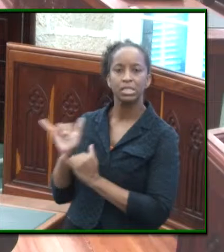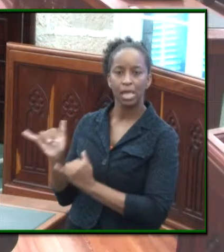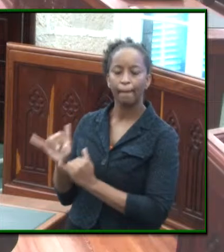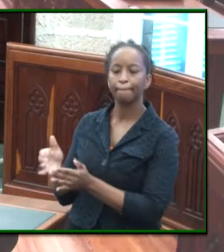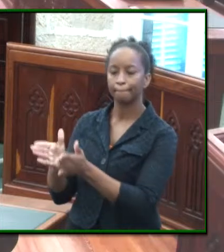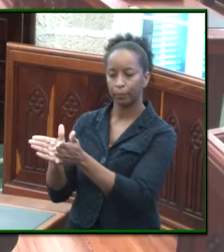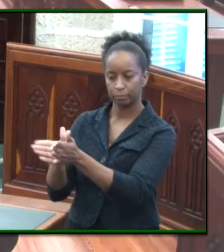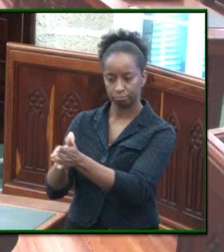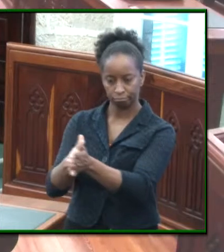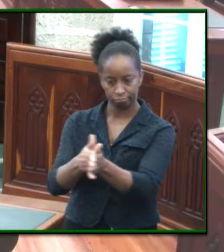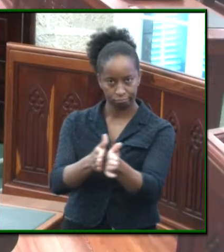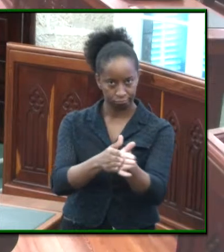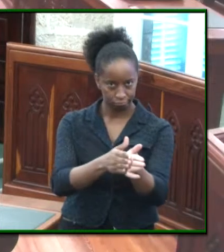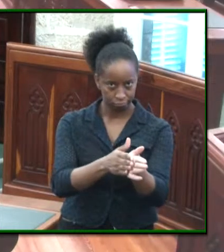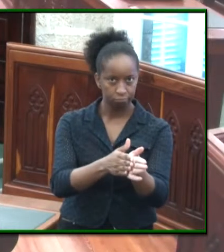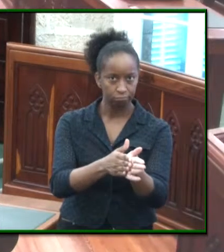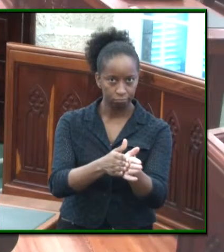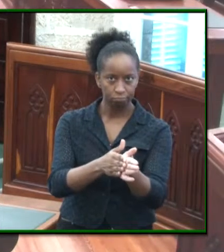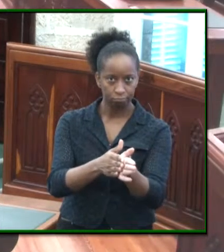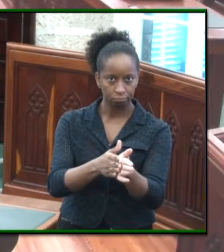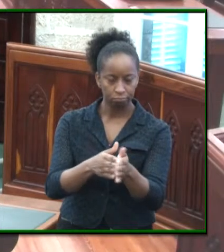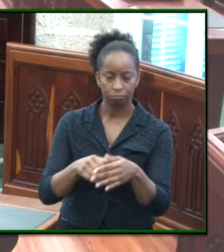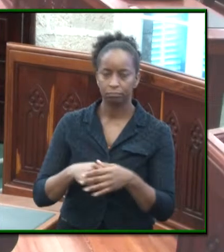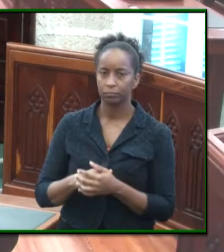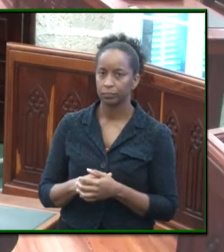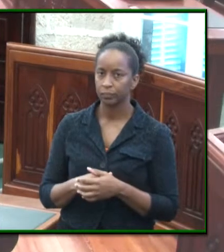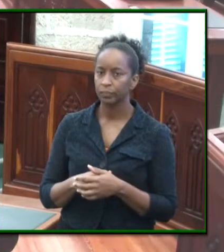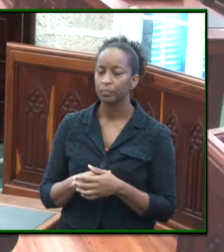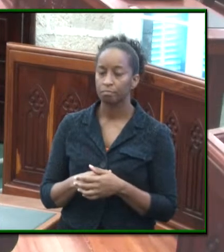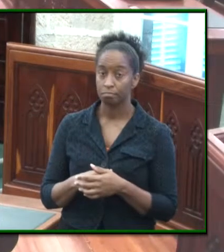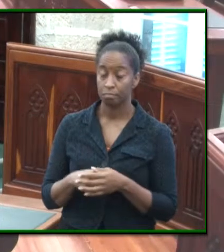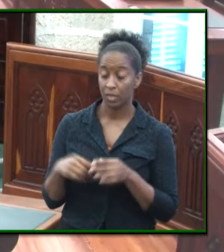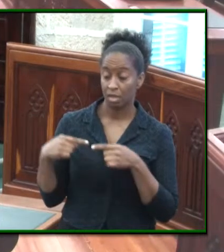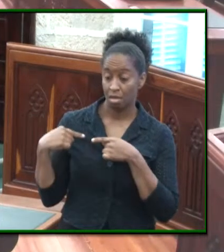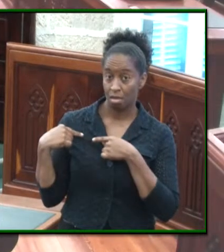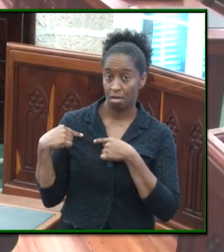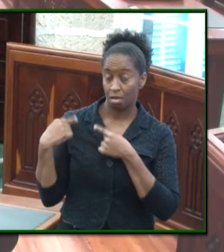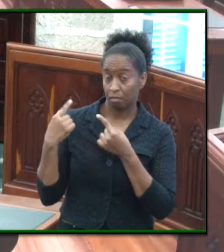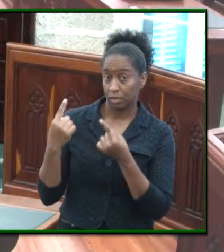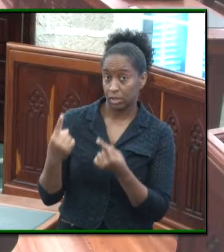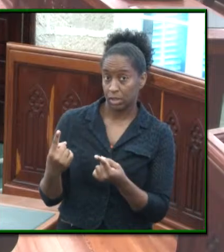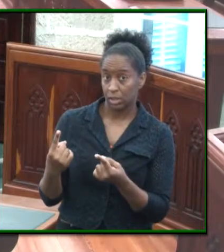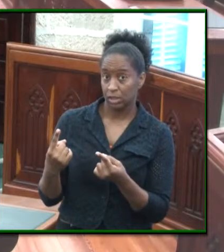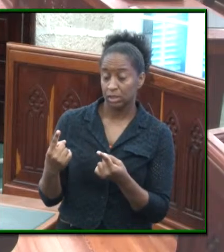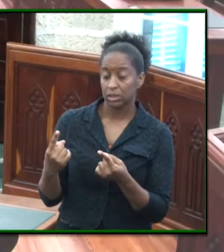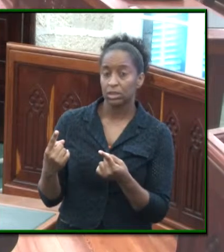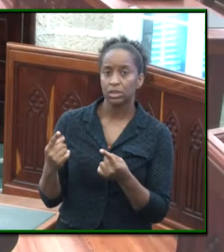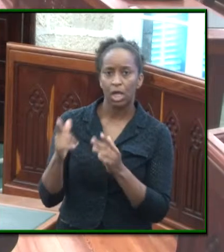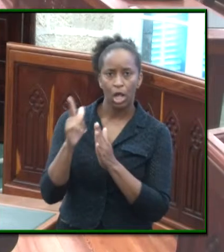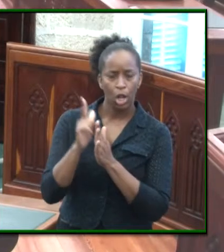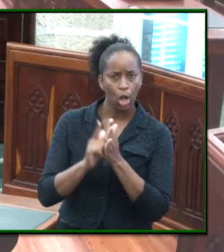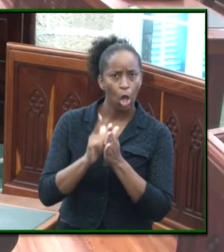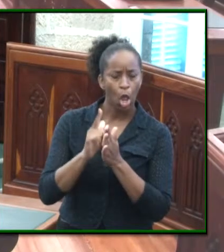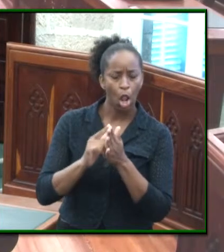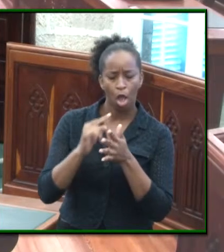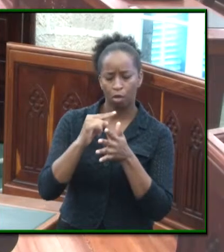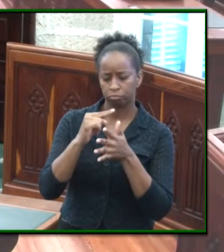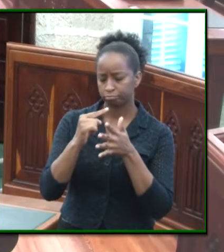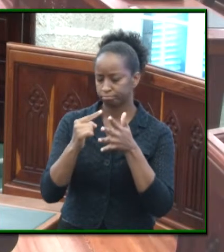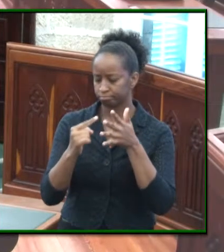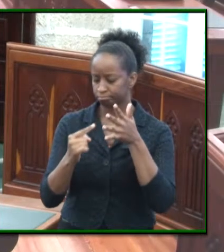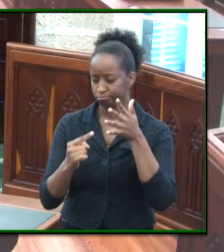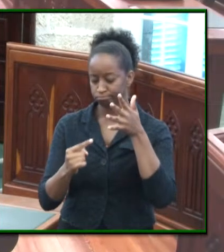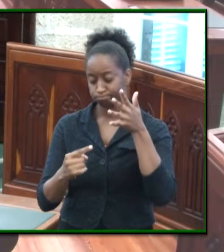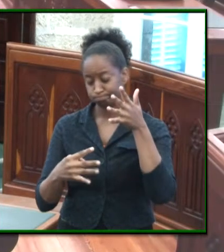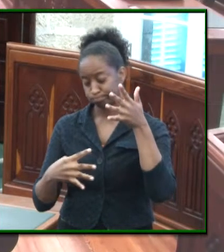legislation, technical as it were, to be able to get it through to Parliament. And I want to say thank